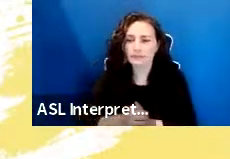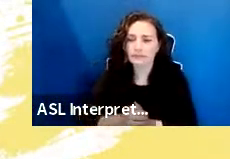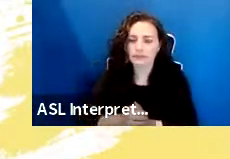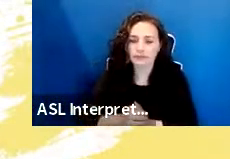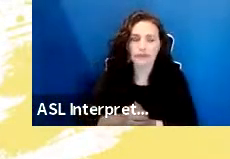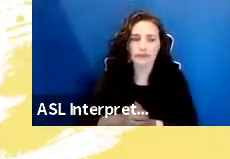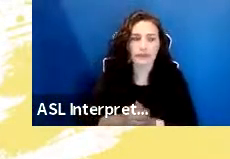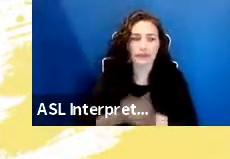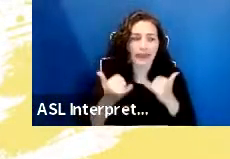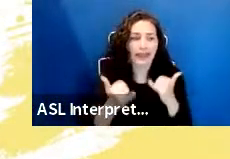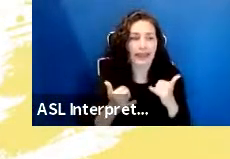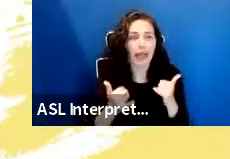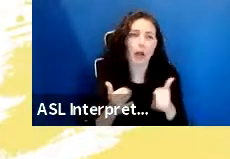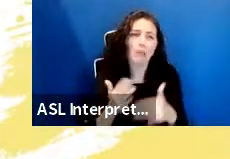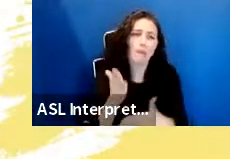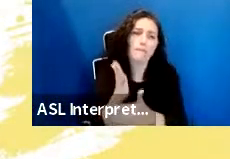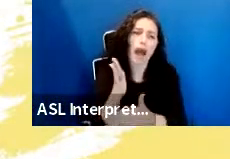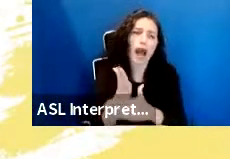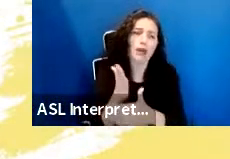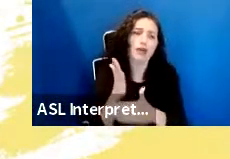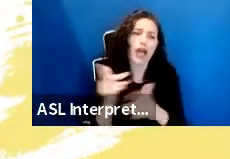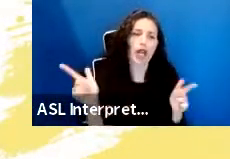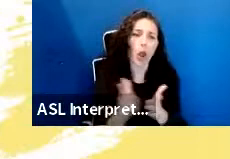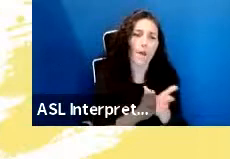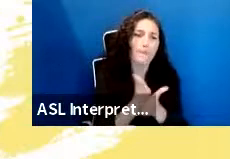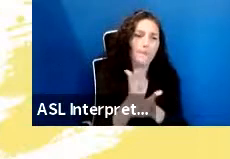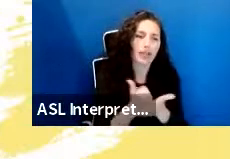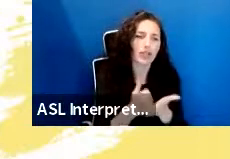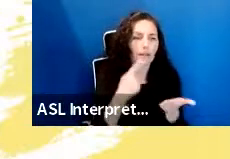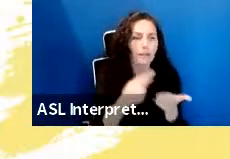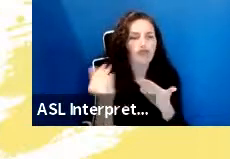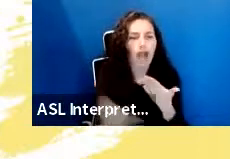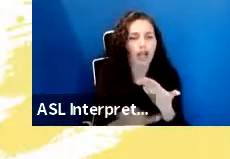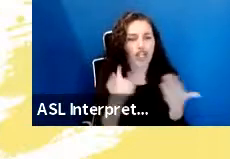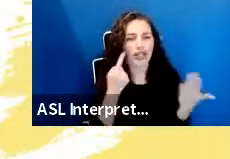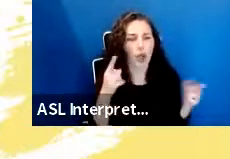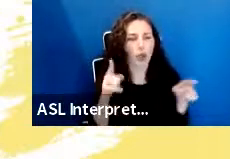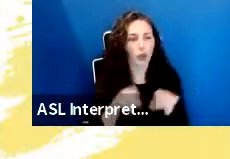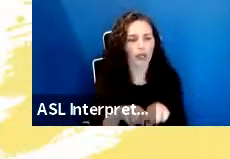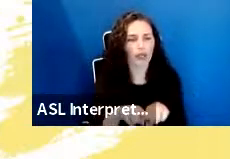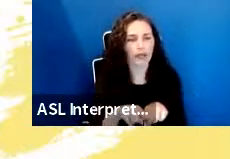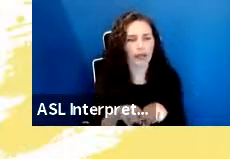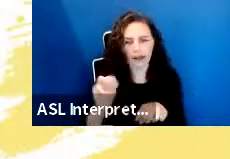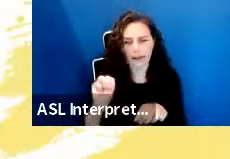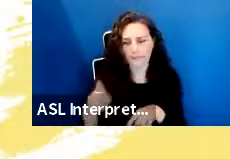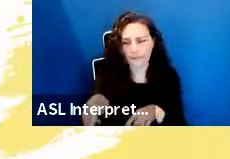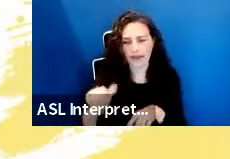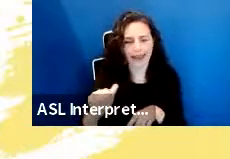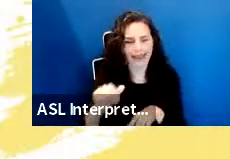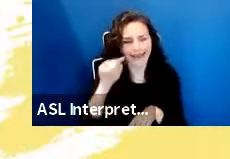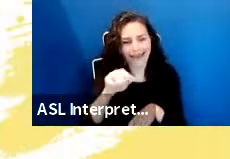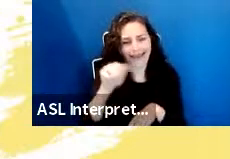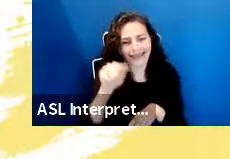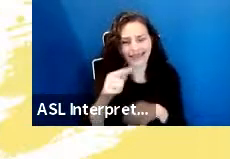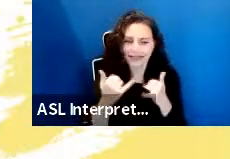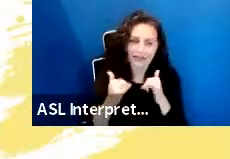The moderate low budget project agreement. So we are still here in this feature world. We are